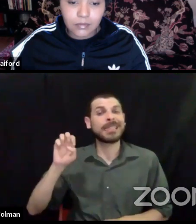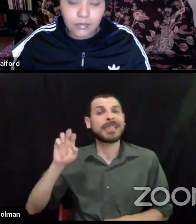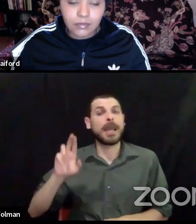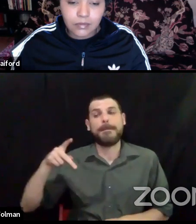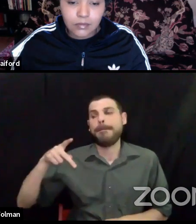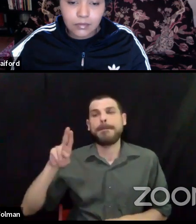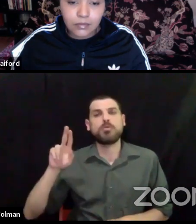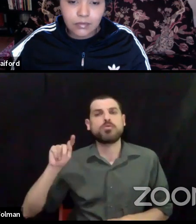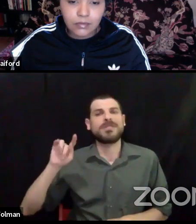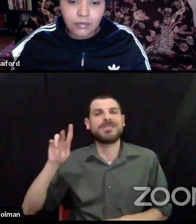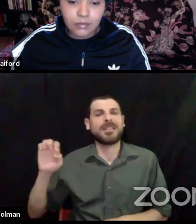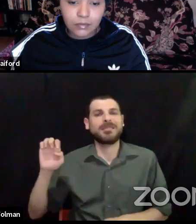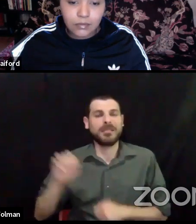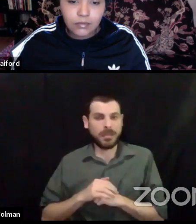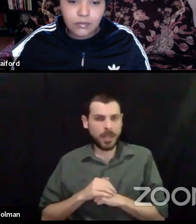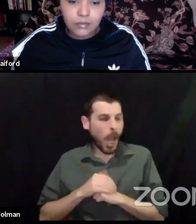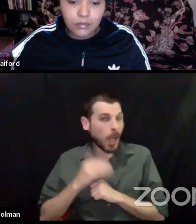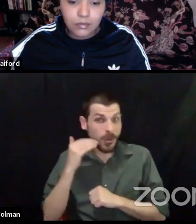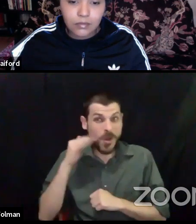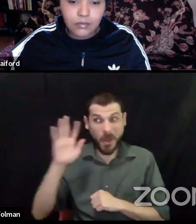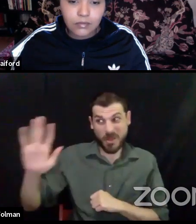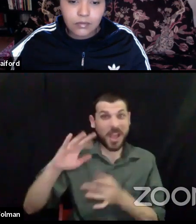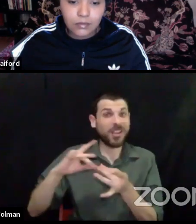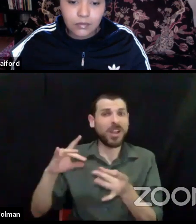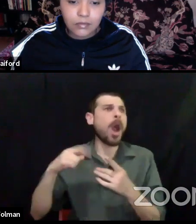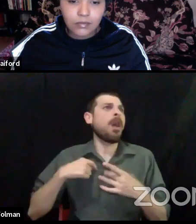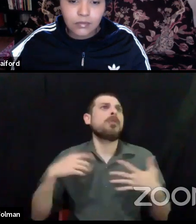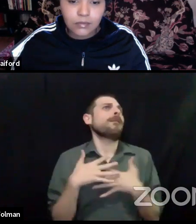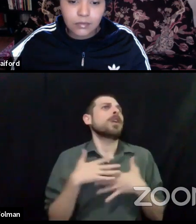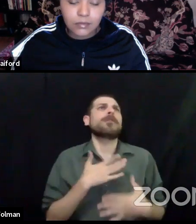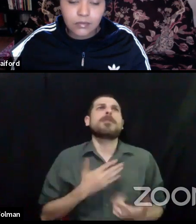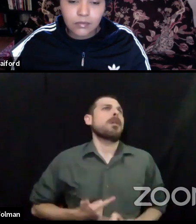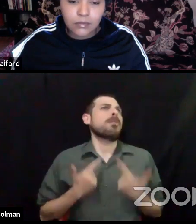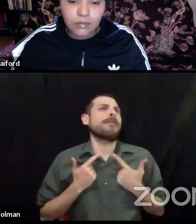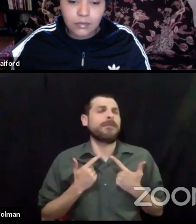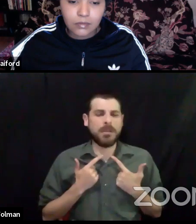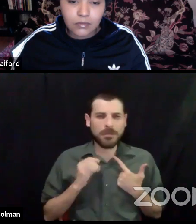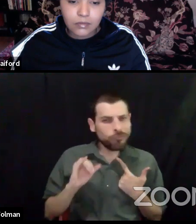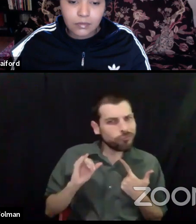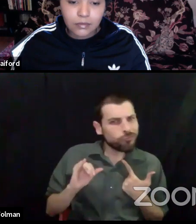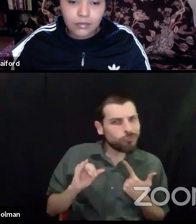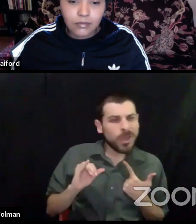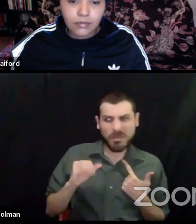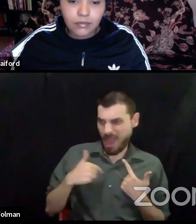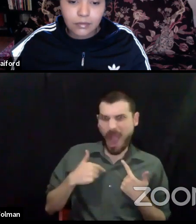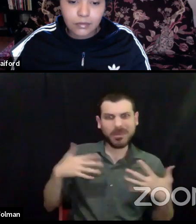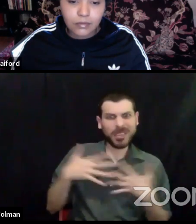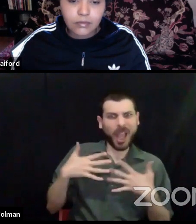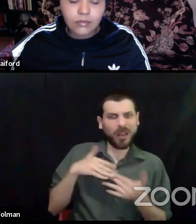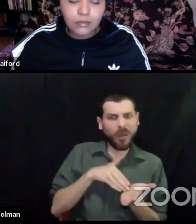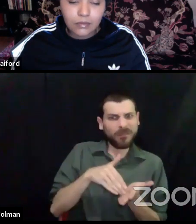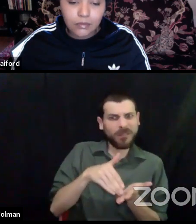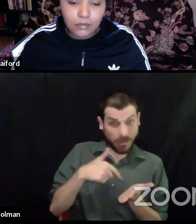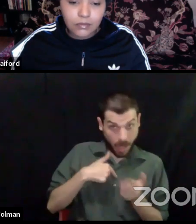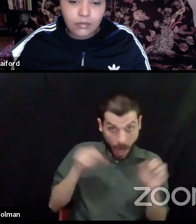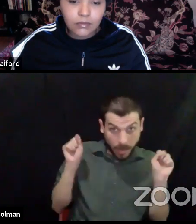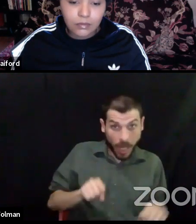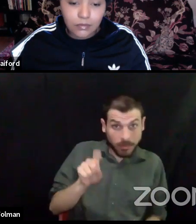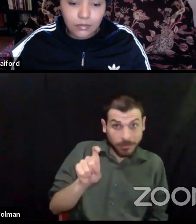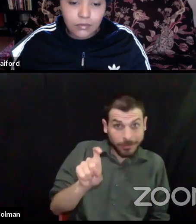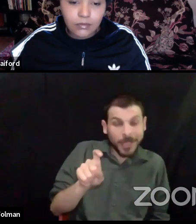well, we feared for our lives. It was self-defense. Just because you were scared, you have an unarmed person, somebody looks like you or